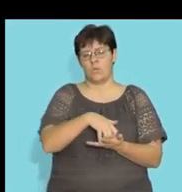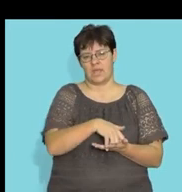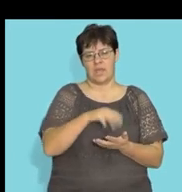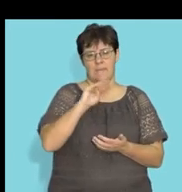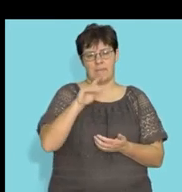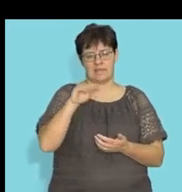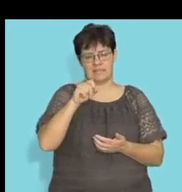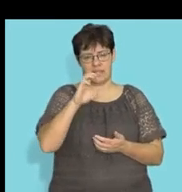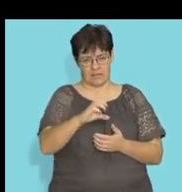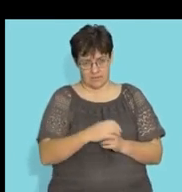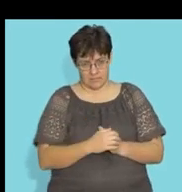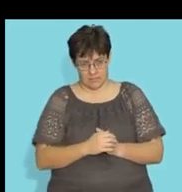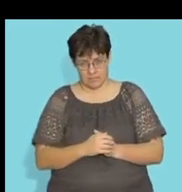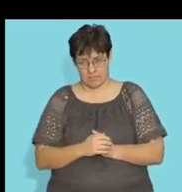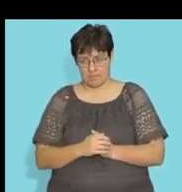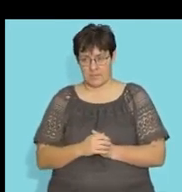weakly basic.